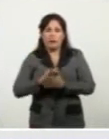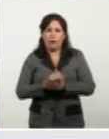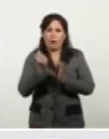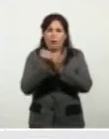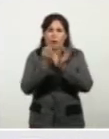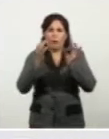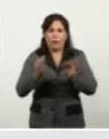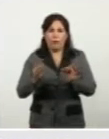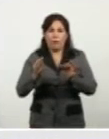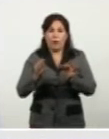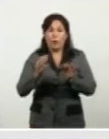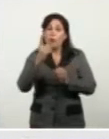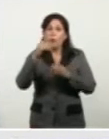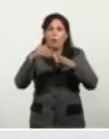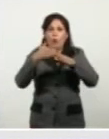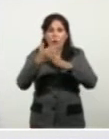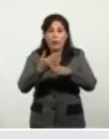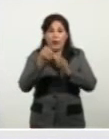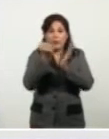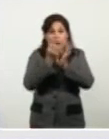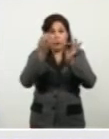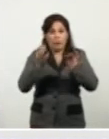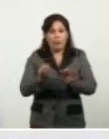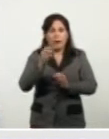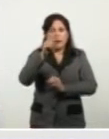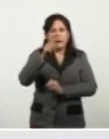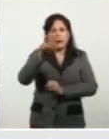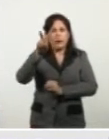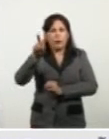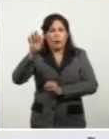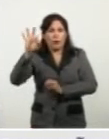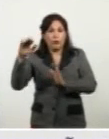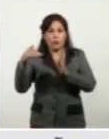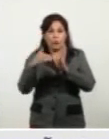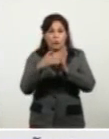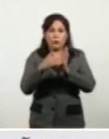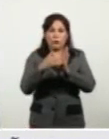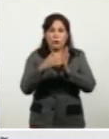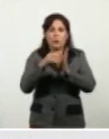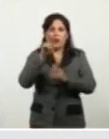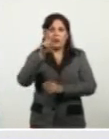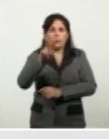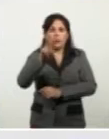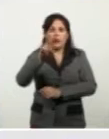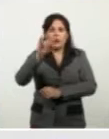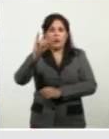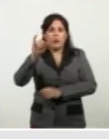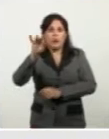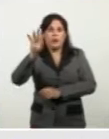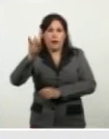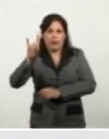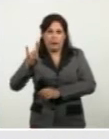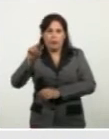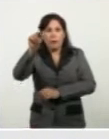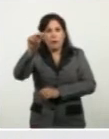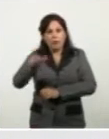countries remain with diagnosed cases of COVID-19. The number of confirmed cases reaches